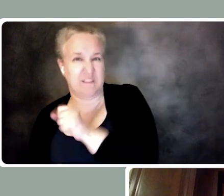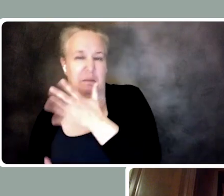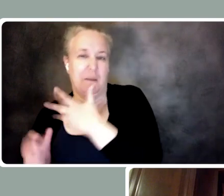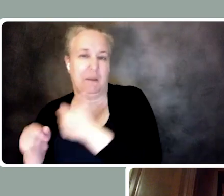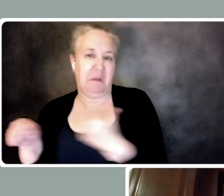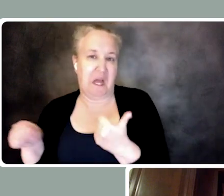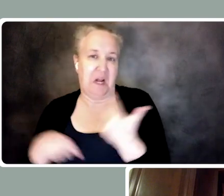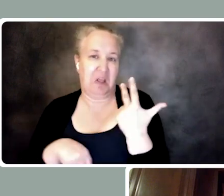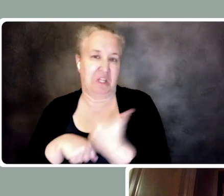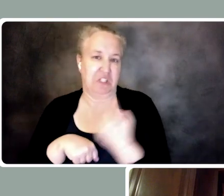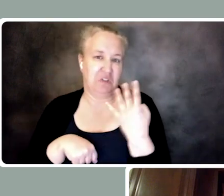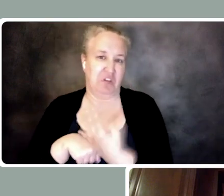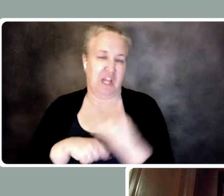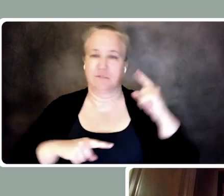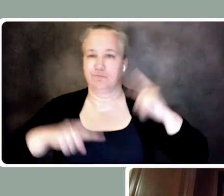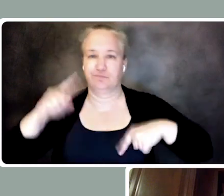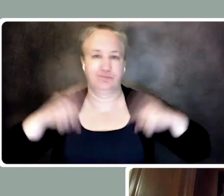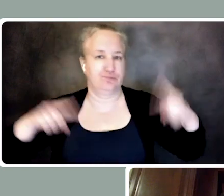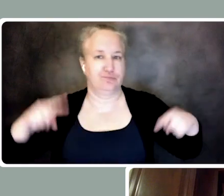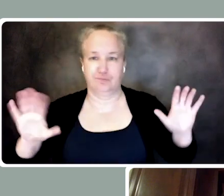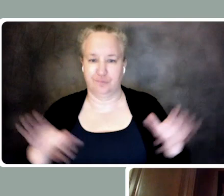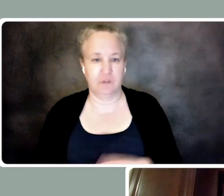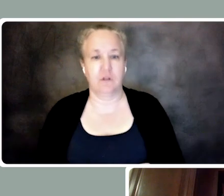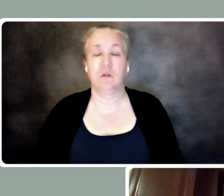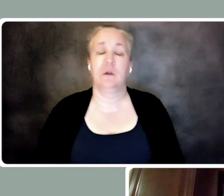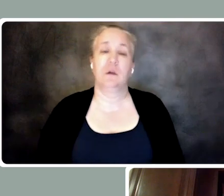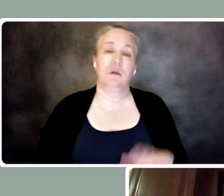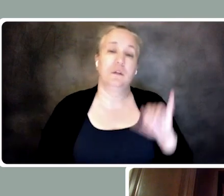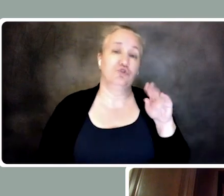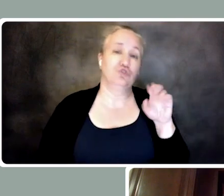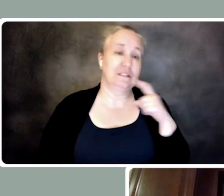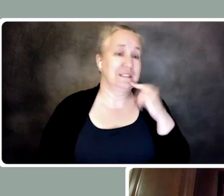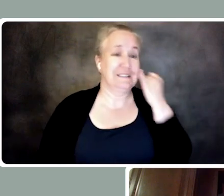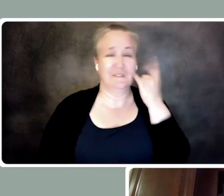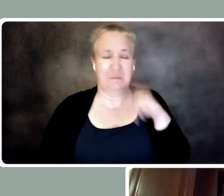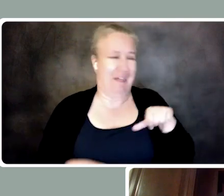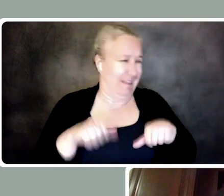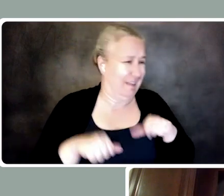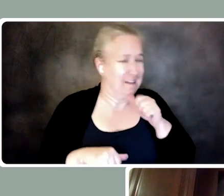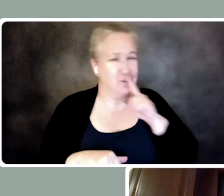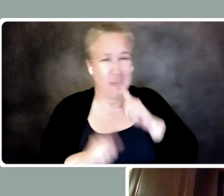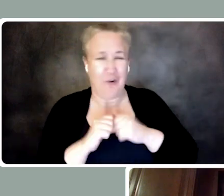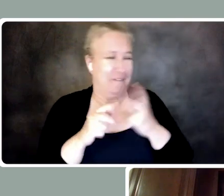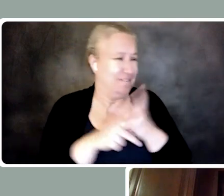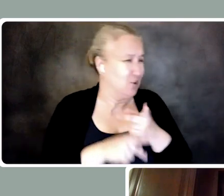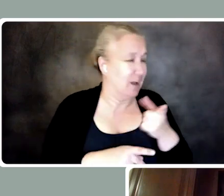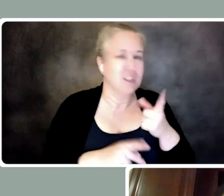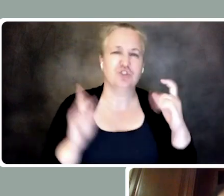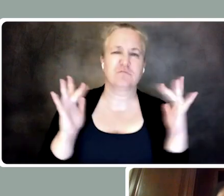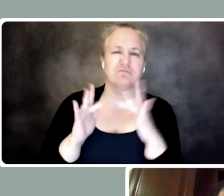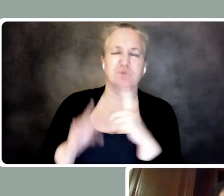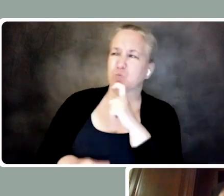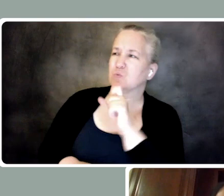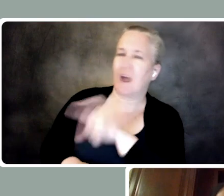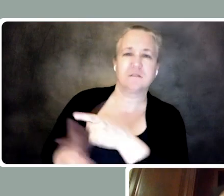or 4 days. And if they're really not sure how to figure this out, who should they ask? How can